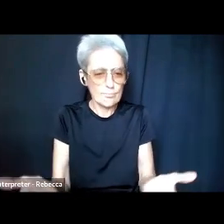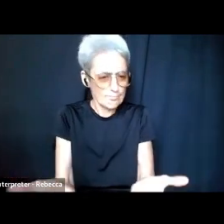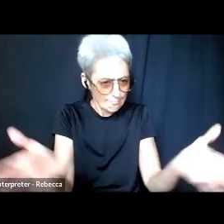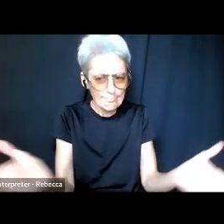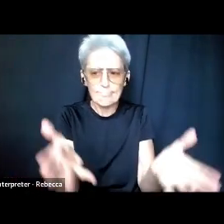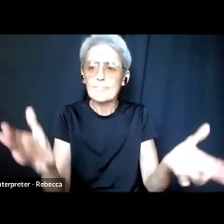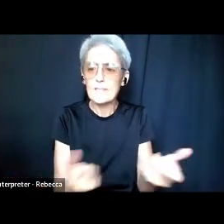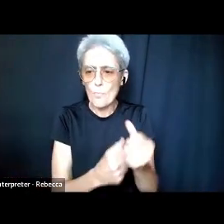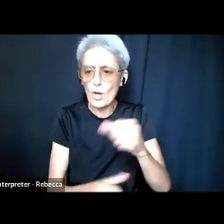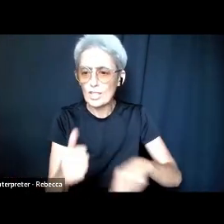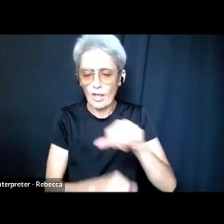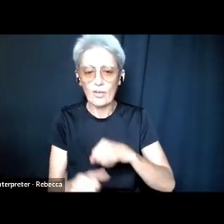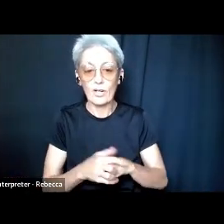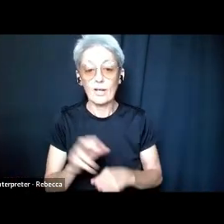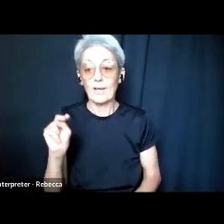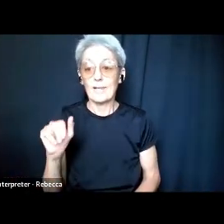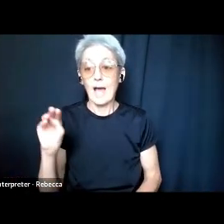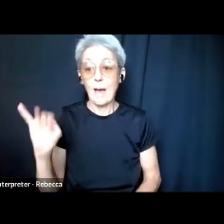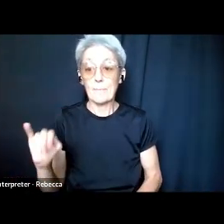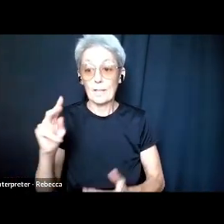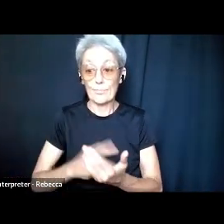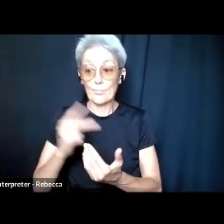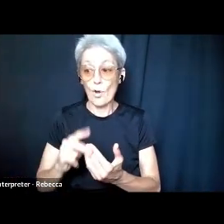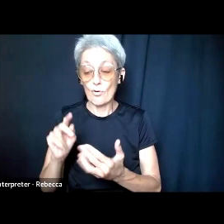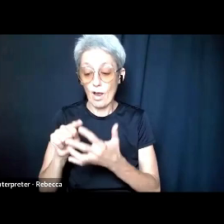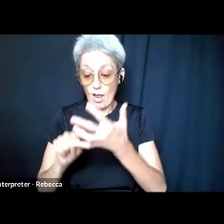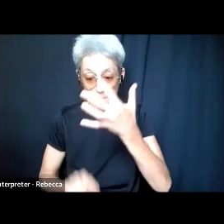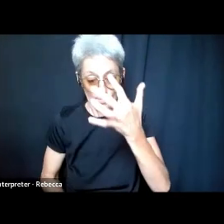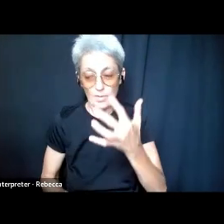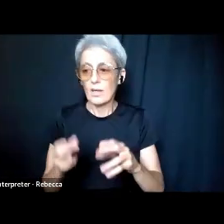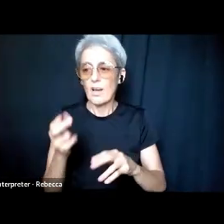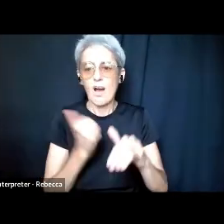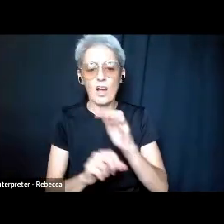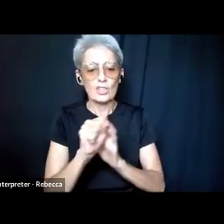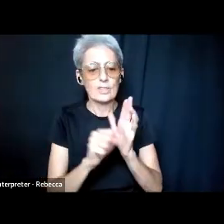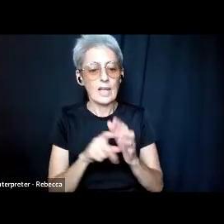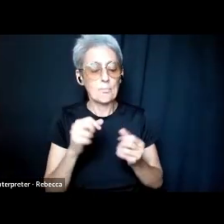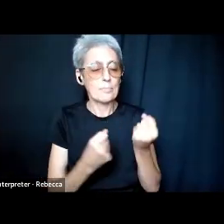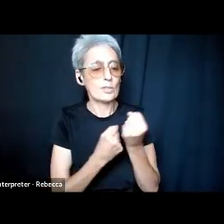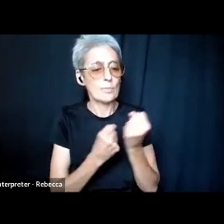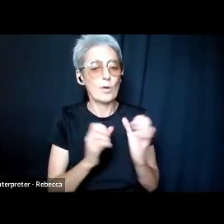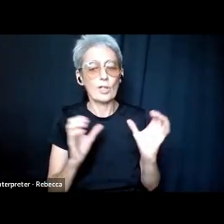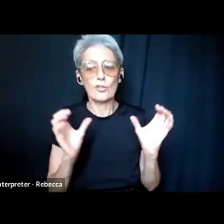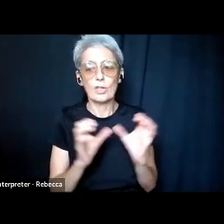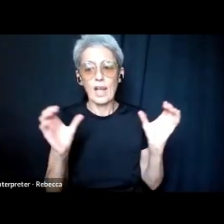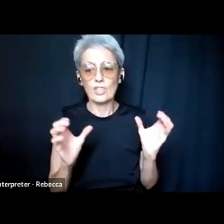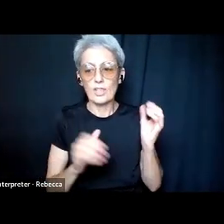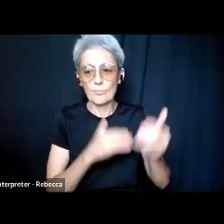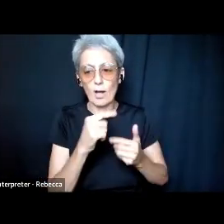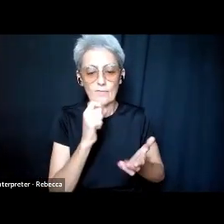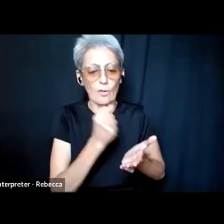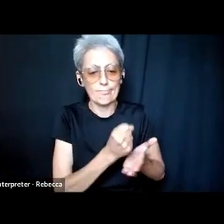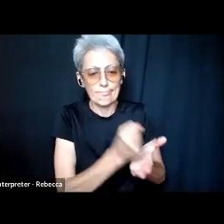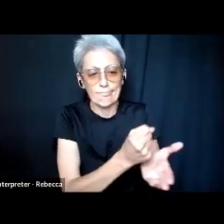NAMI's programs are used as part of the state peer support credentialing process, either part of getting ready to